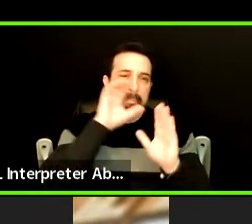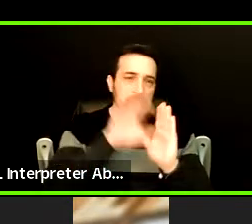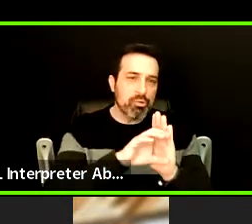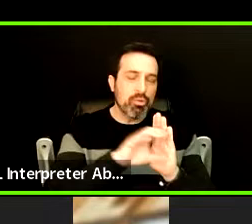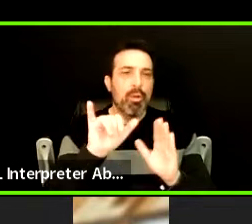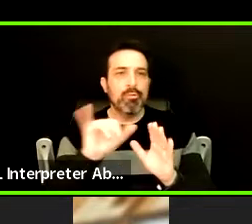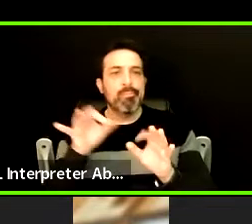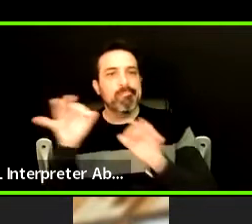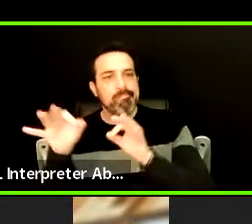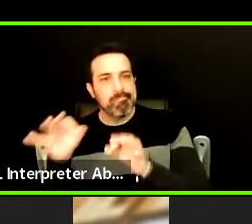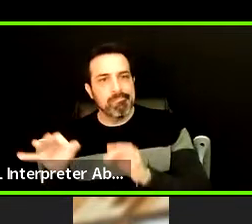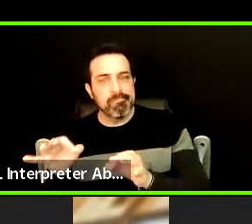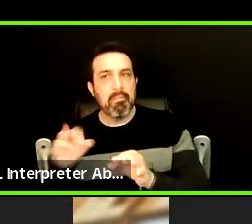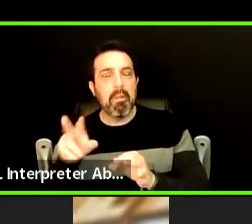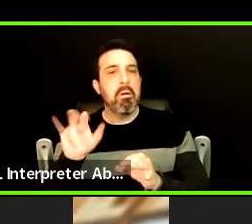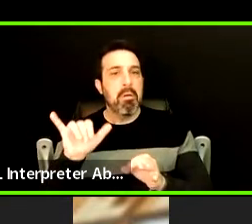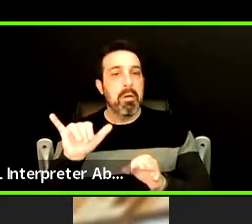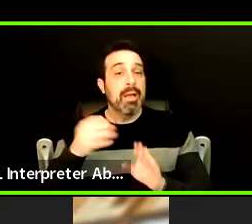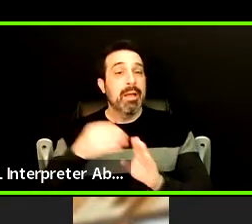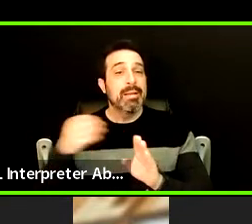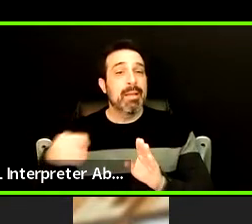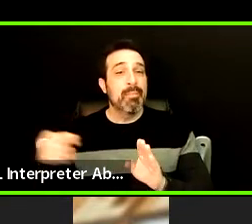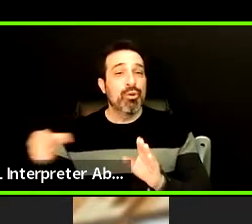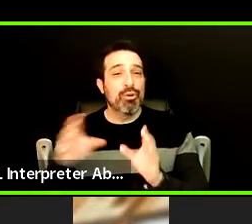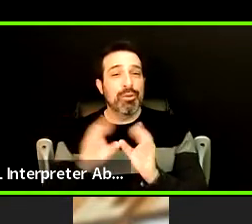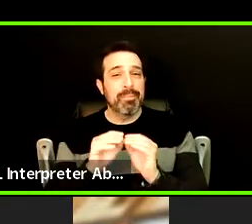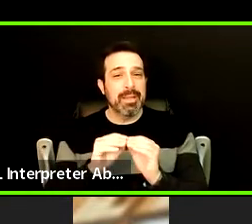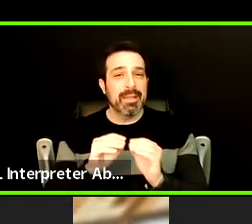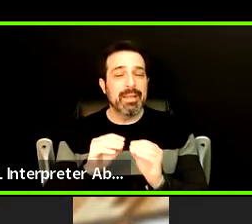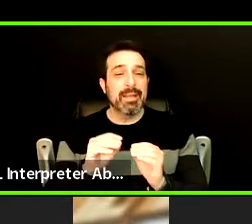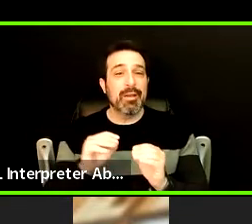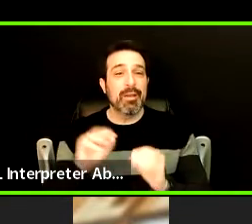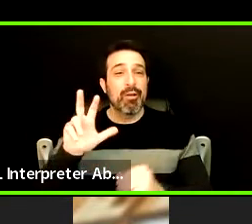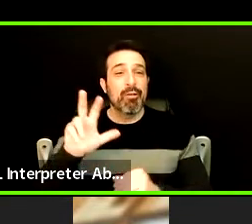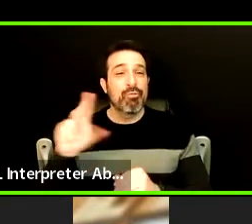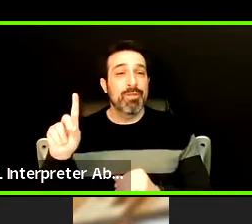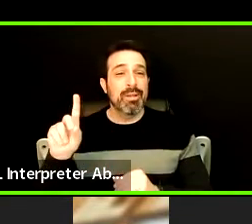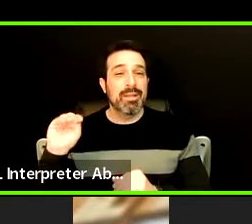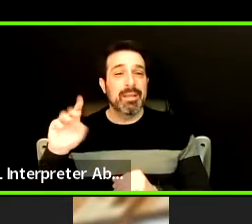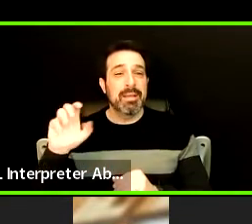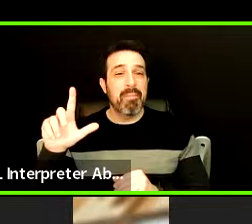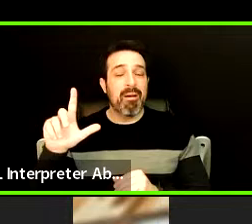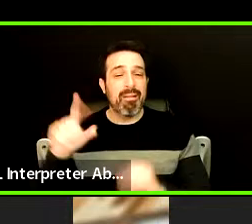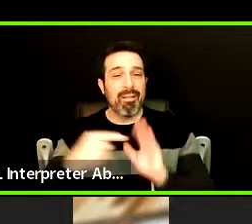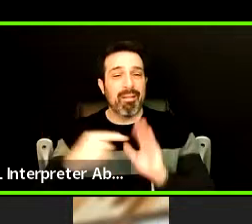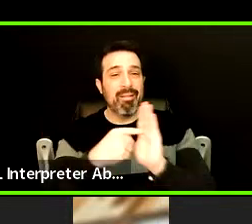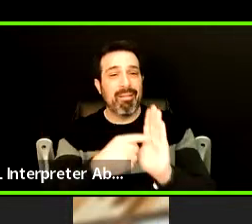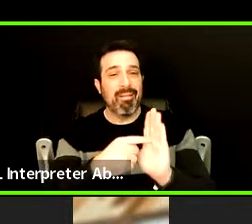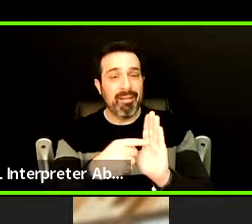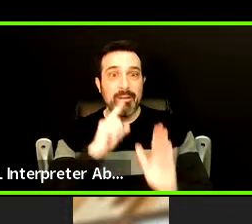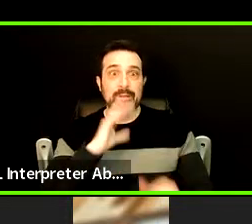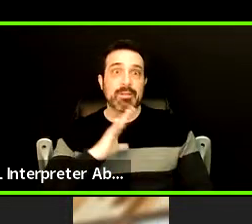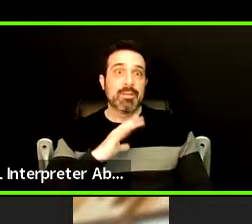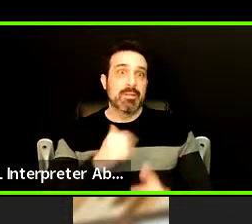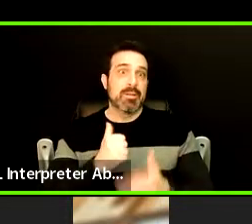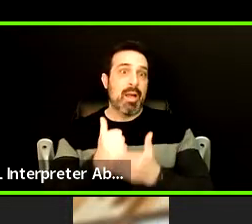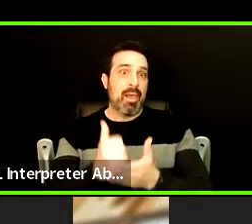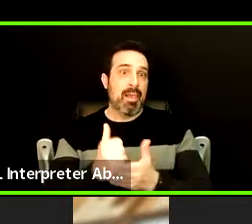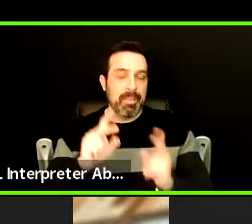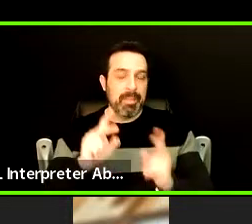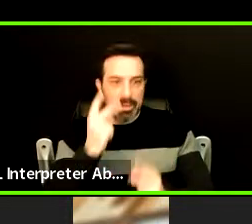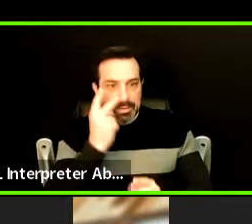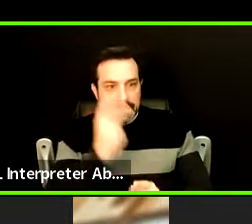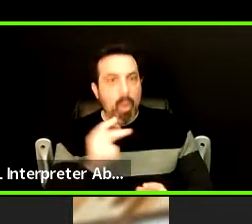also an explanation. At our neighborhood meeting, sort of the 3D models that were presented were super helpful for people to see,